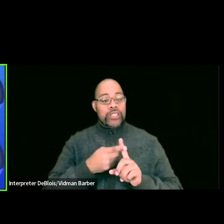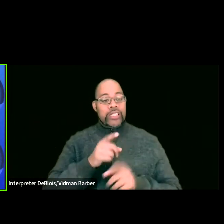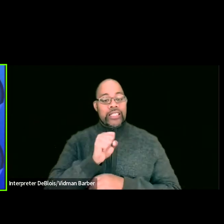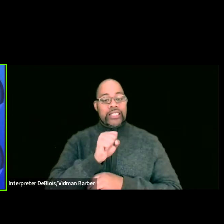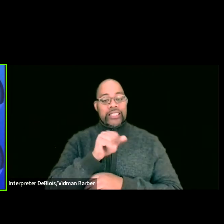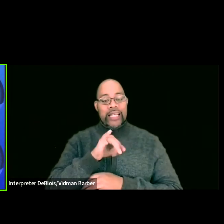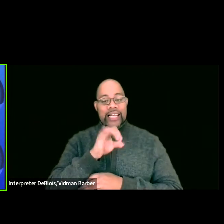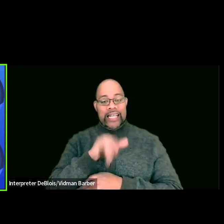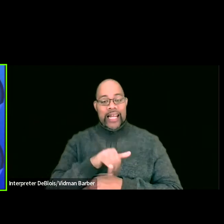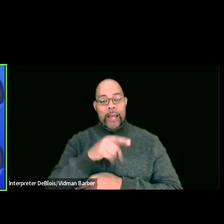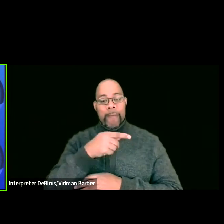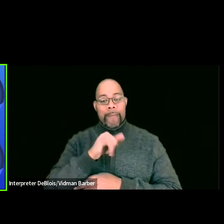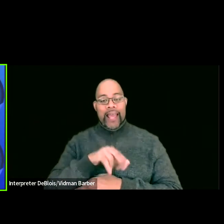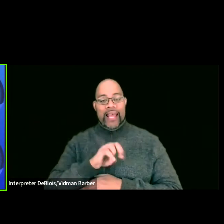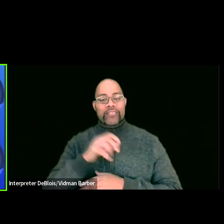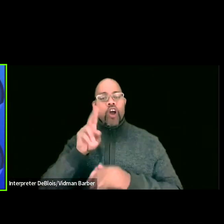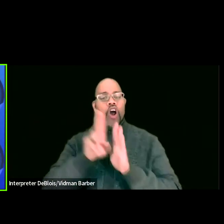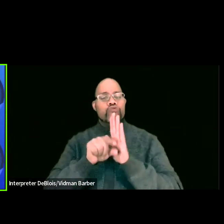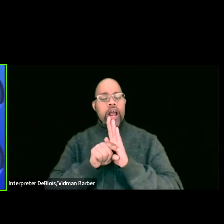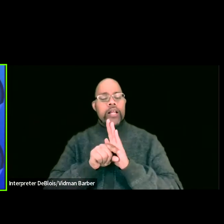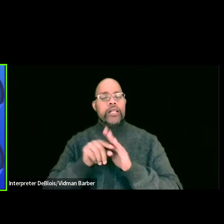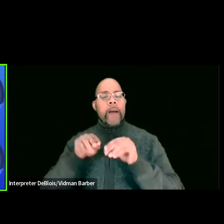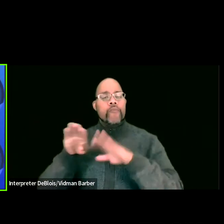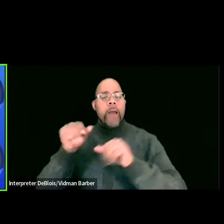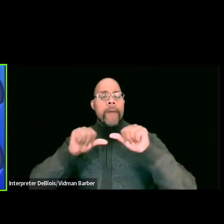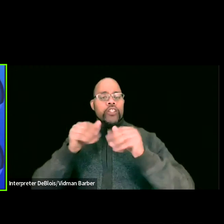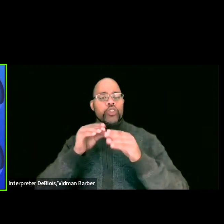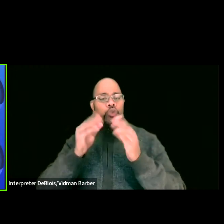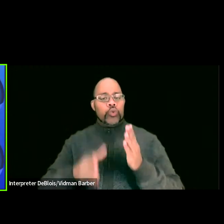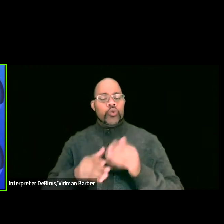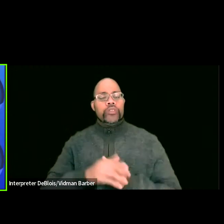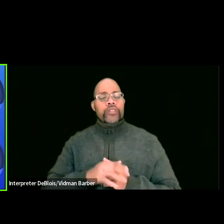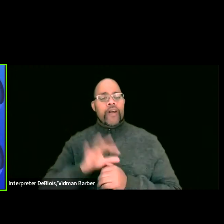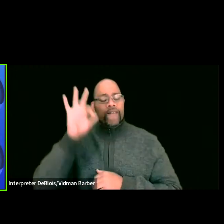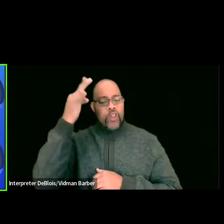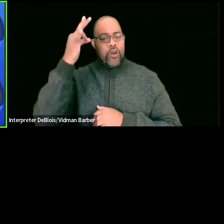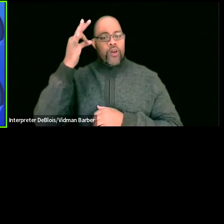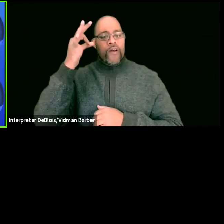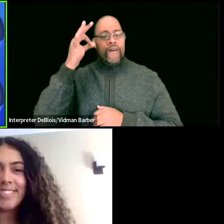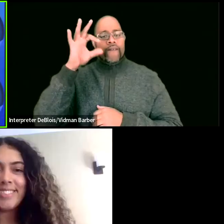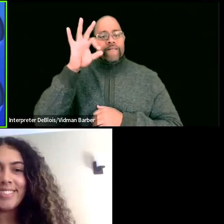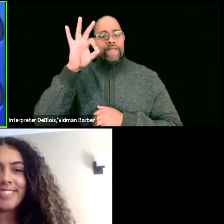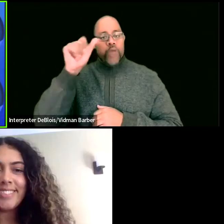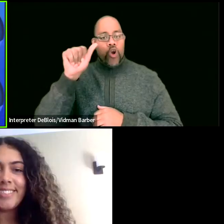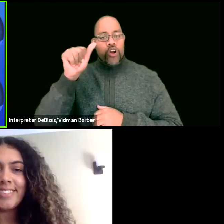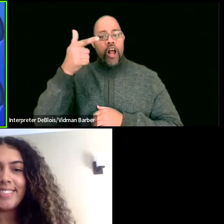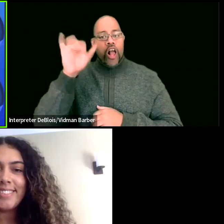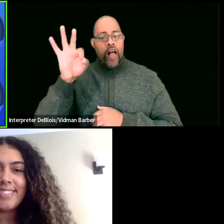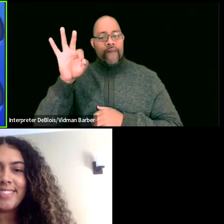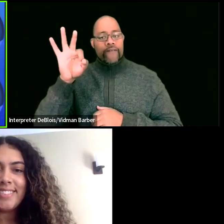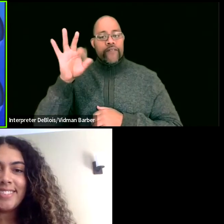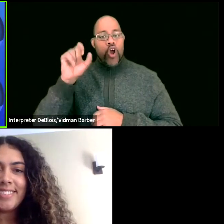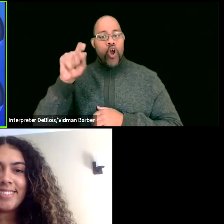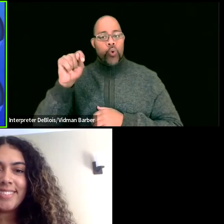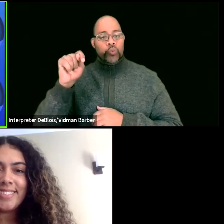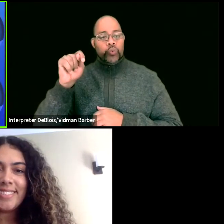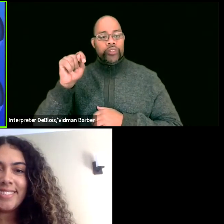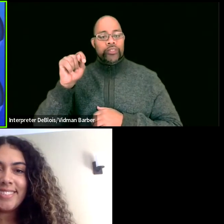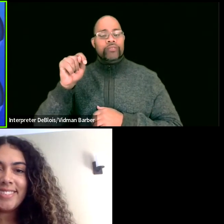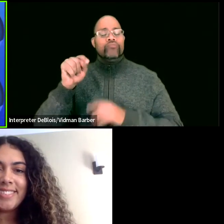Payne. Sidney is an undergraduate marine biology student at Florida Gulf Coast University, originally from Gainesville,